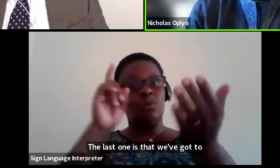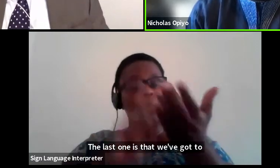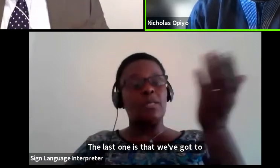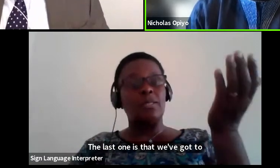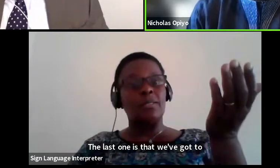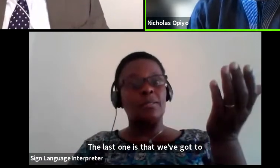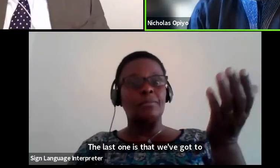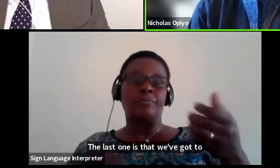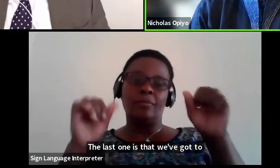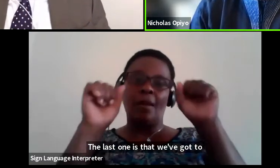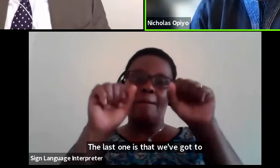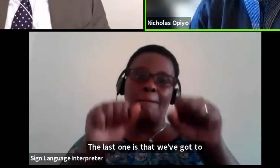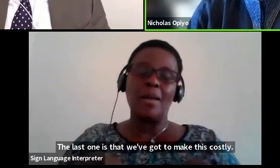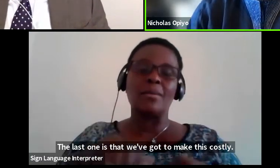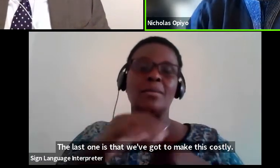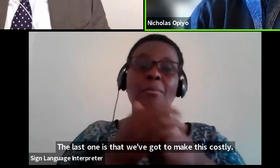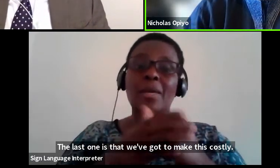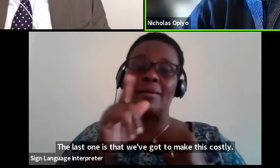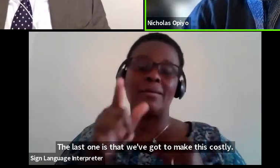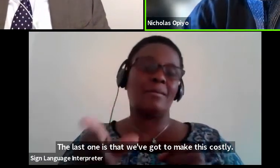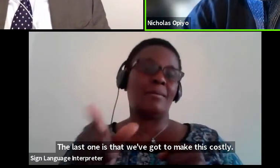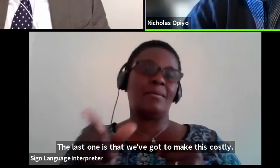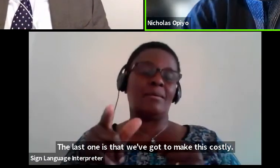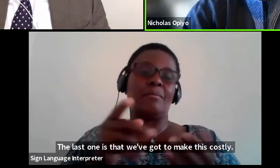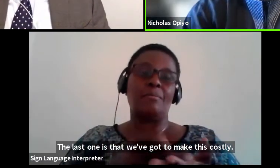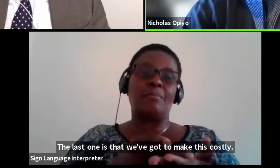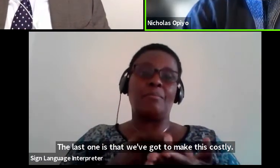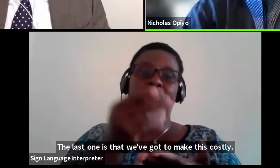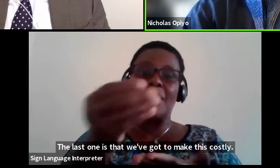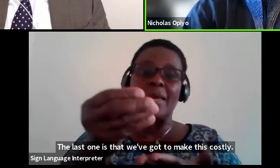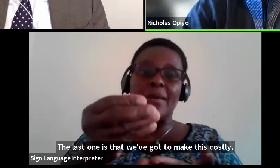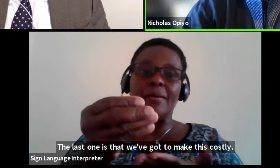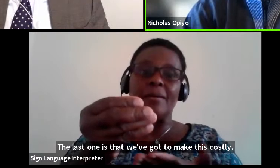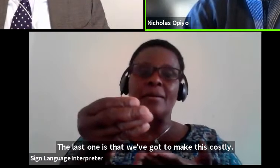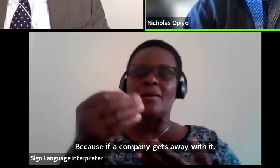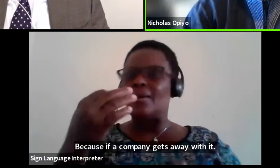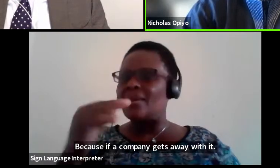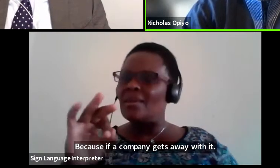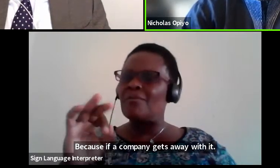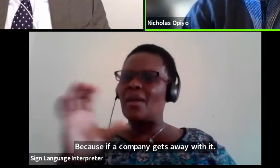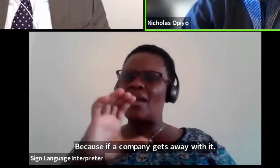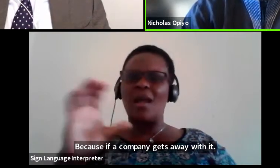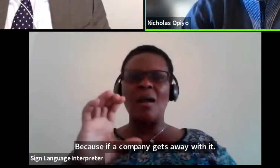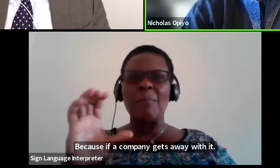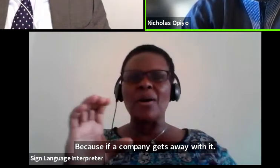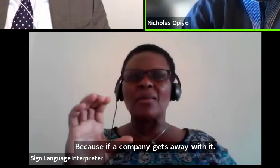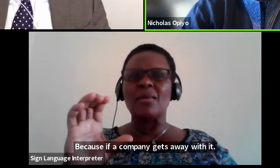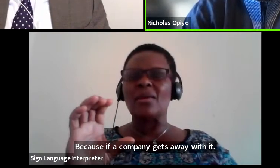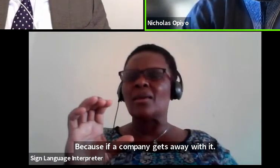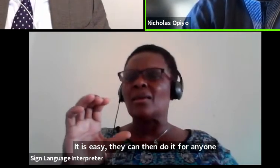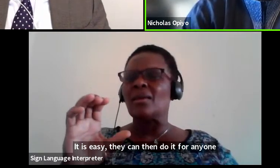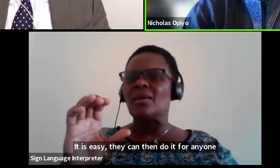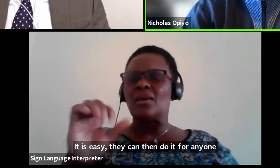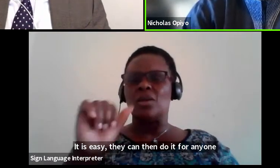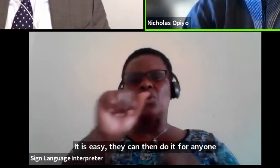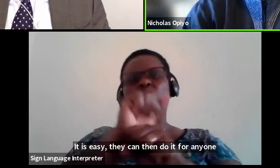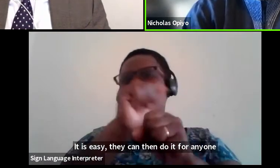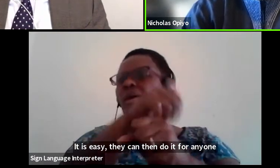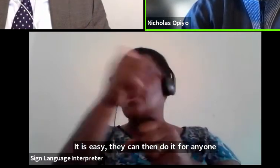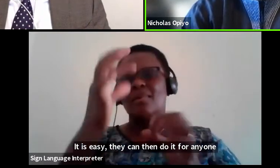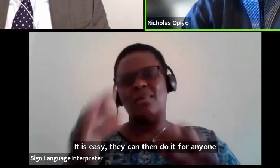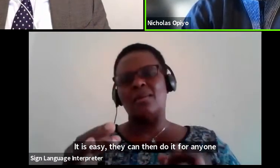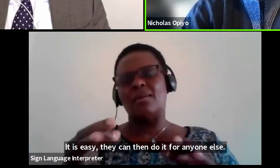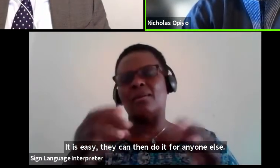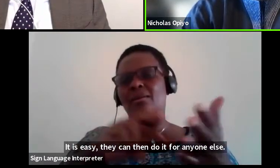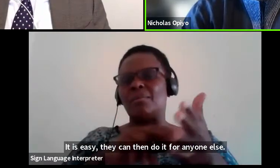costly, because if a company gets away with it, it is easy. They can then do it for anyone else. I can